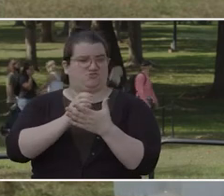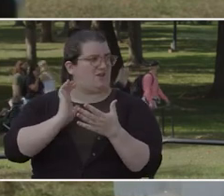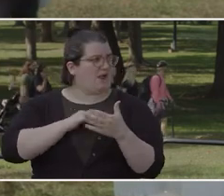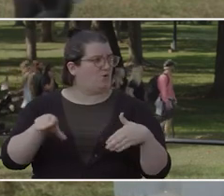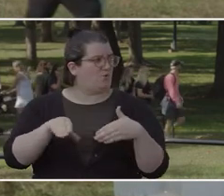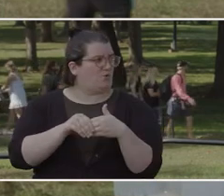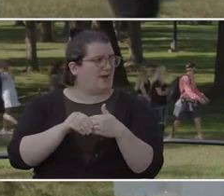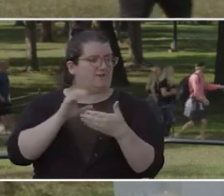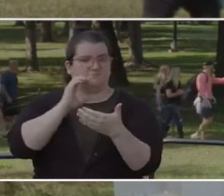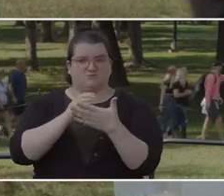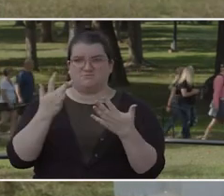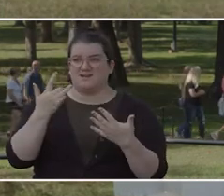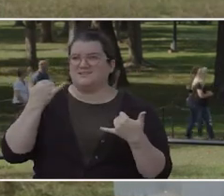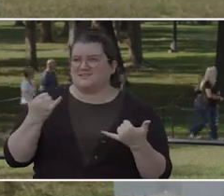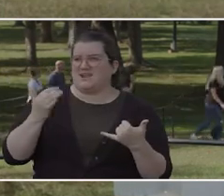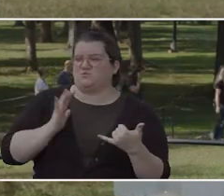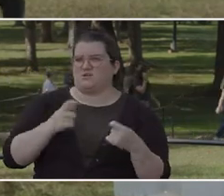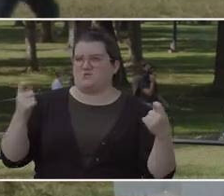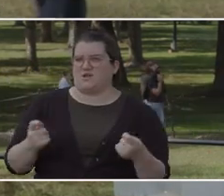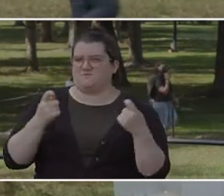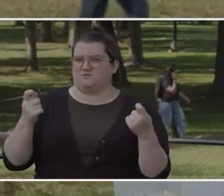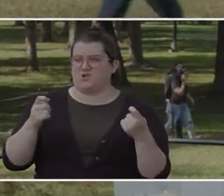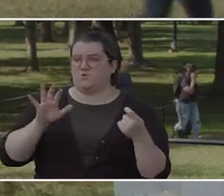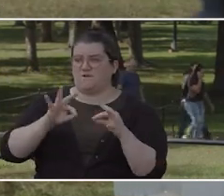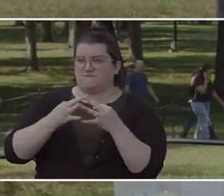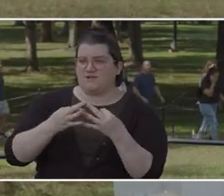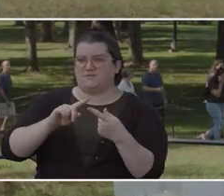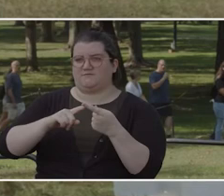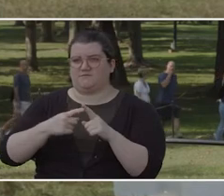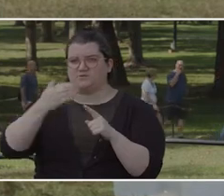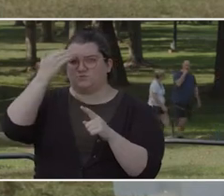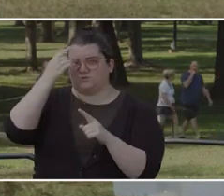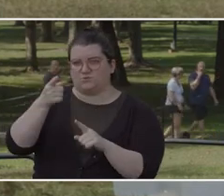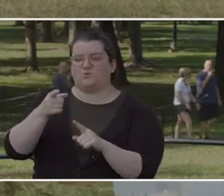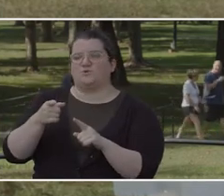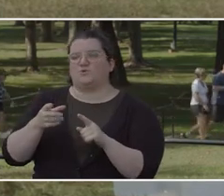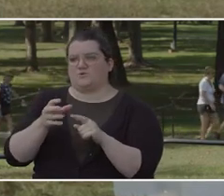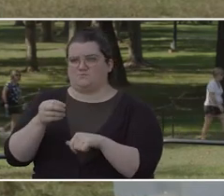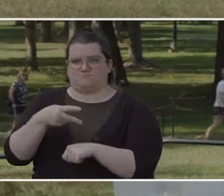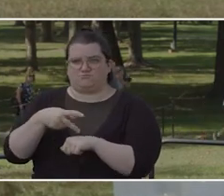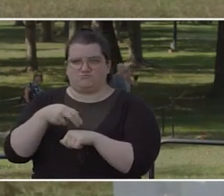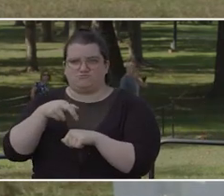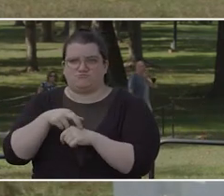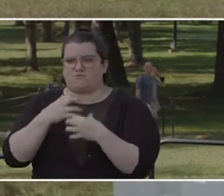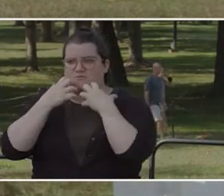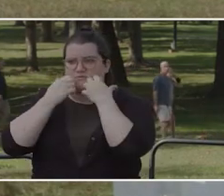yesterday was our anniversary. Your family and friends in the U.S. and Puerto Rico love you and miss you.